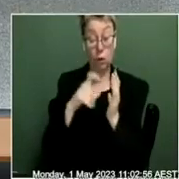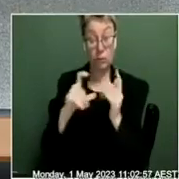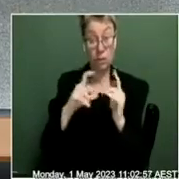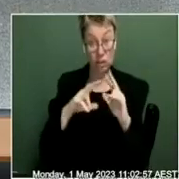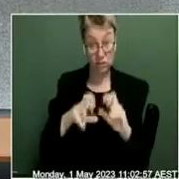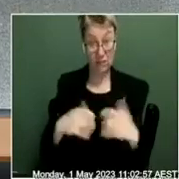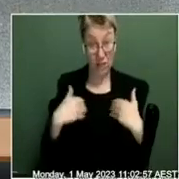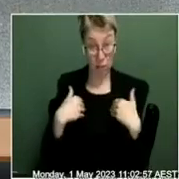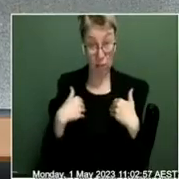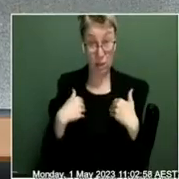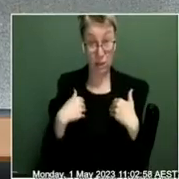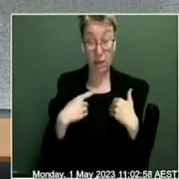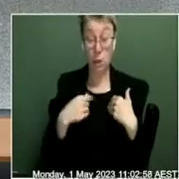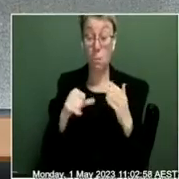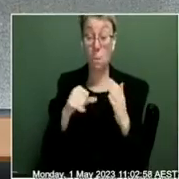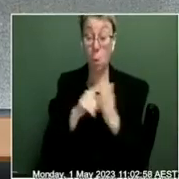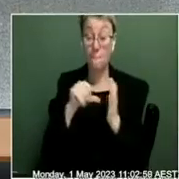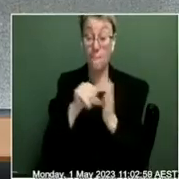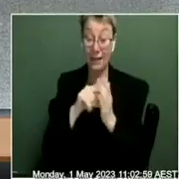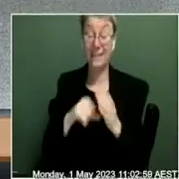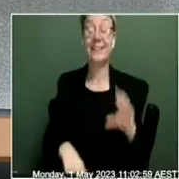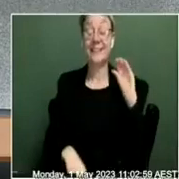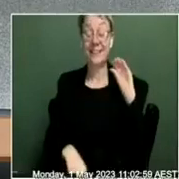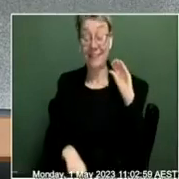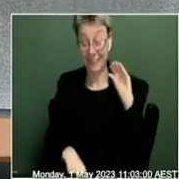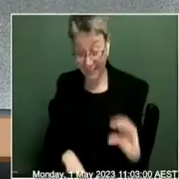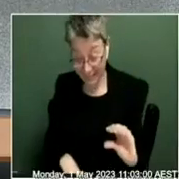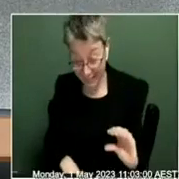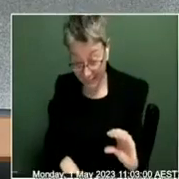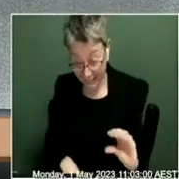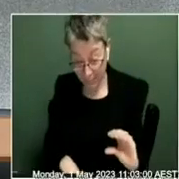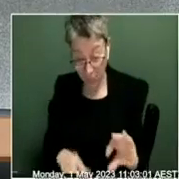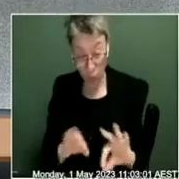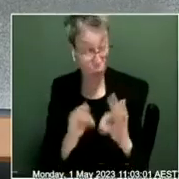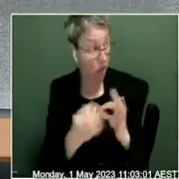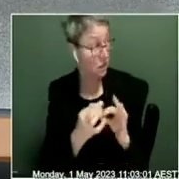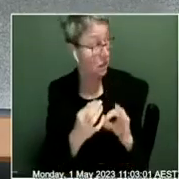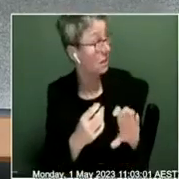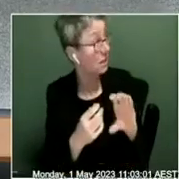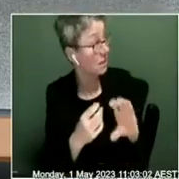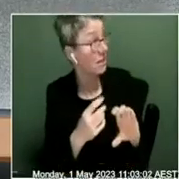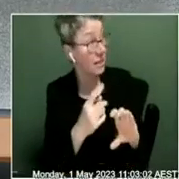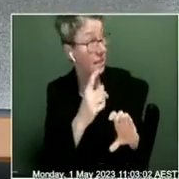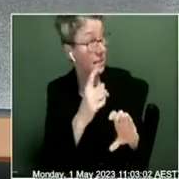capability to be able to take on those new services and functions.